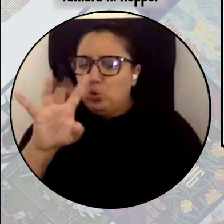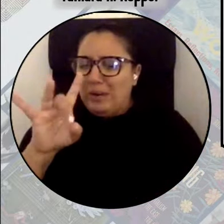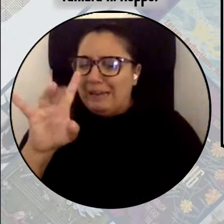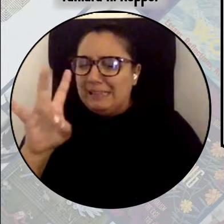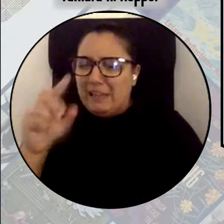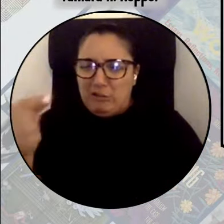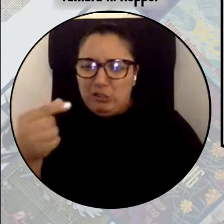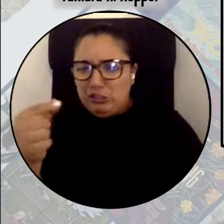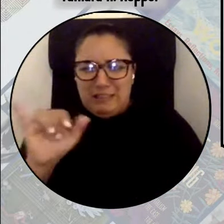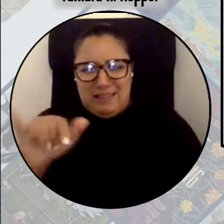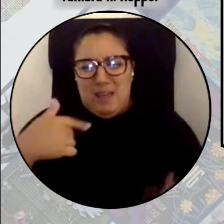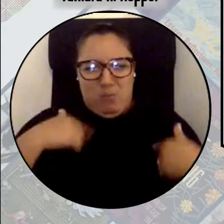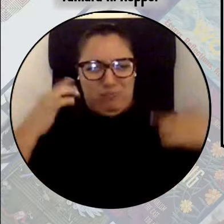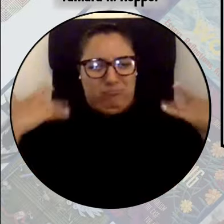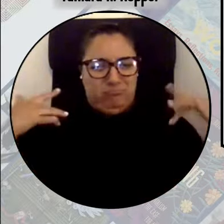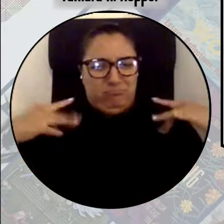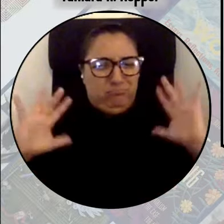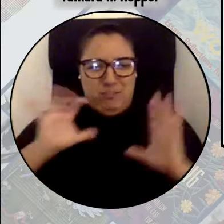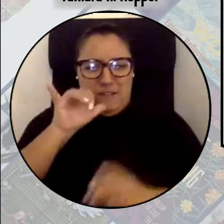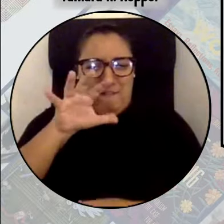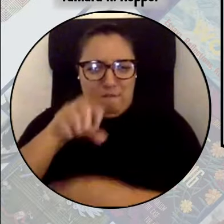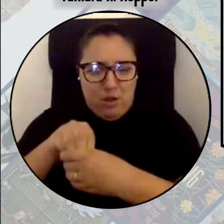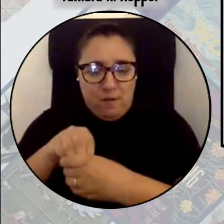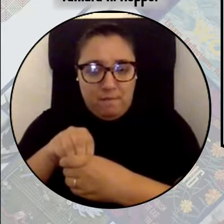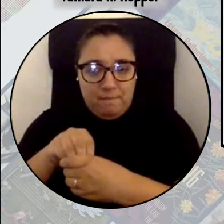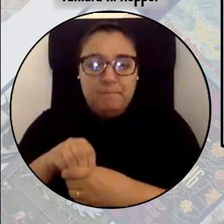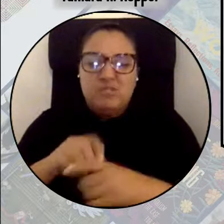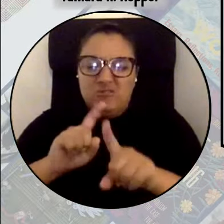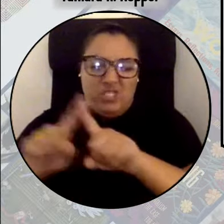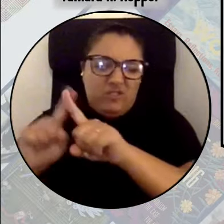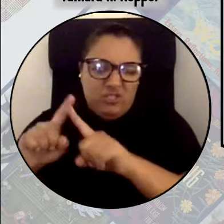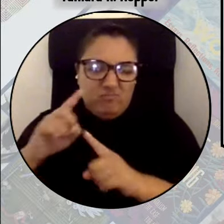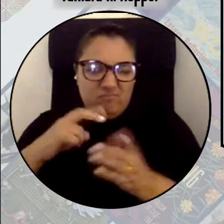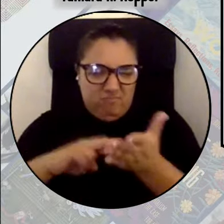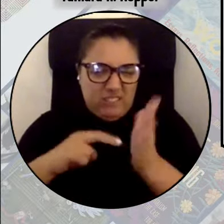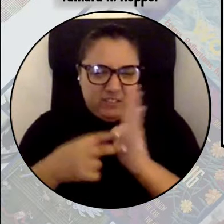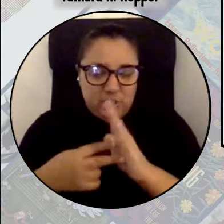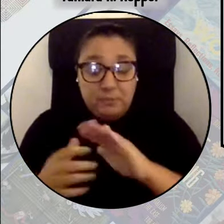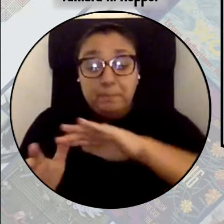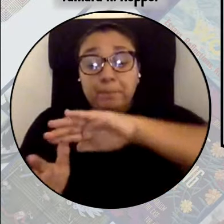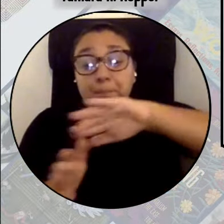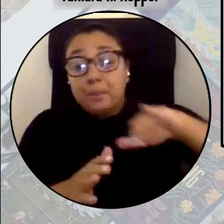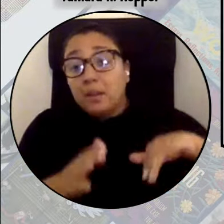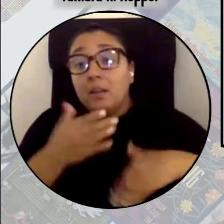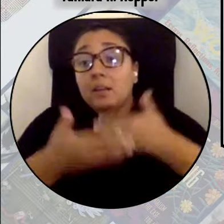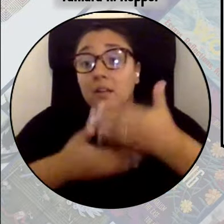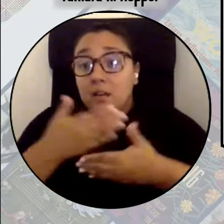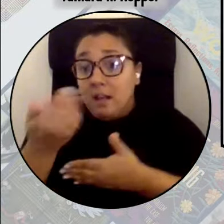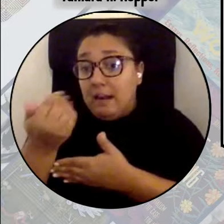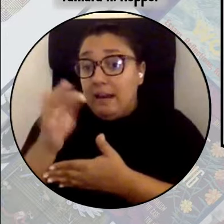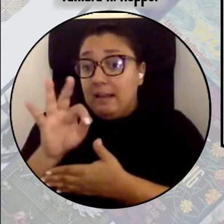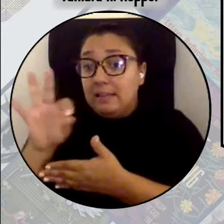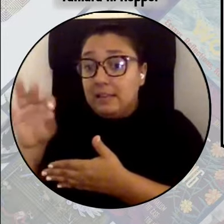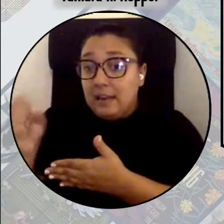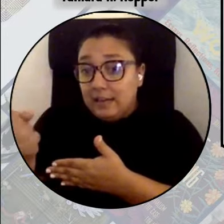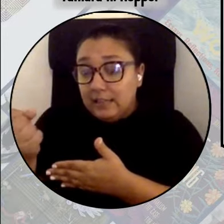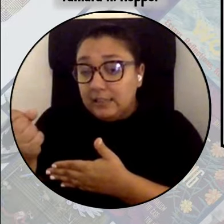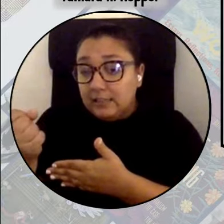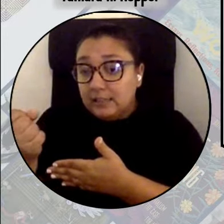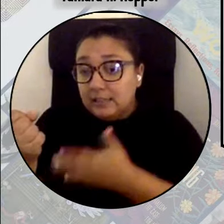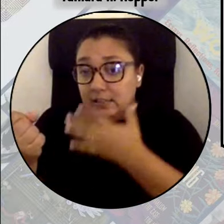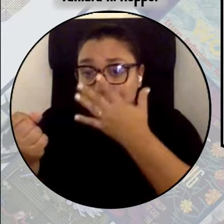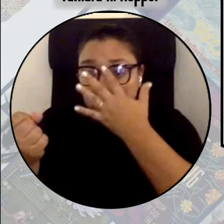Now, one of the things is in the 1990s, so part of the pushback, so we heard, about how President Trump was